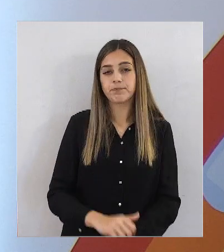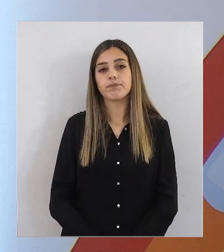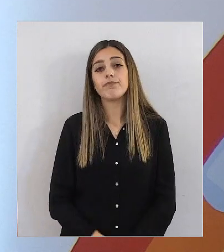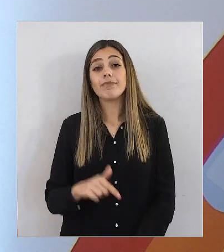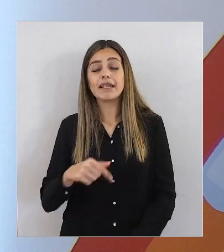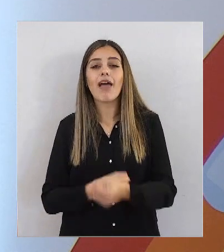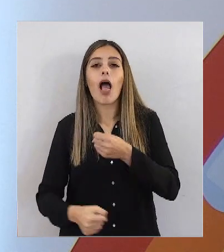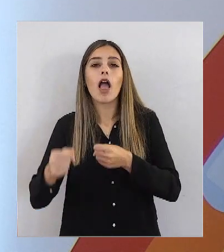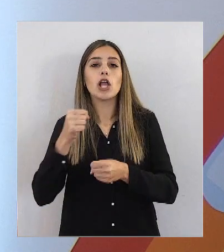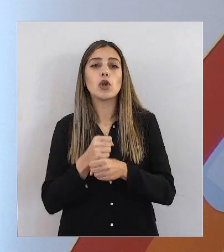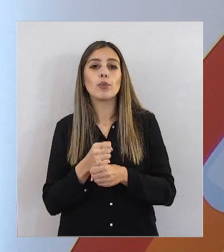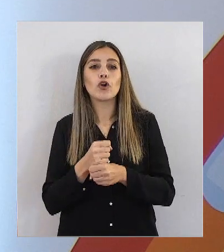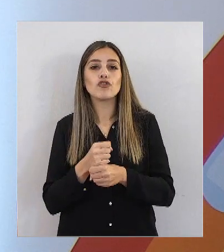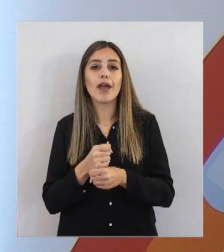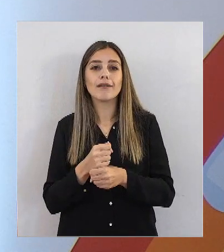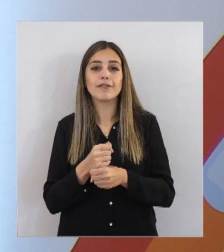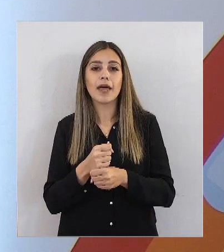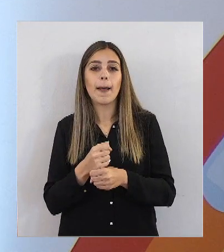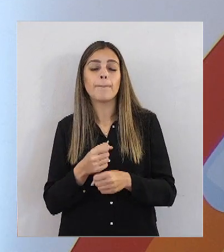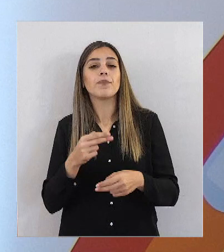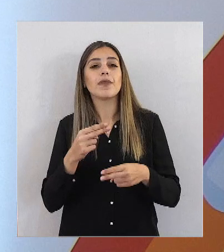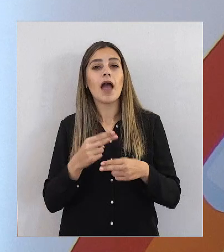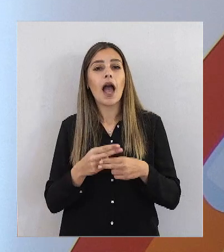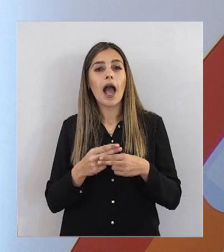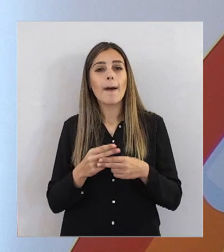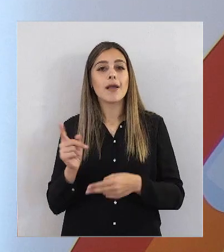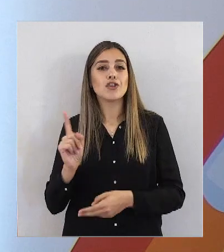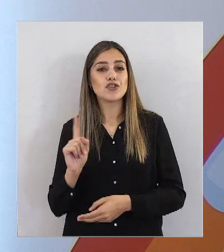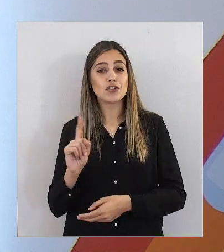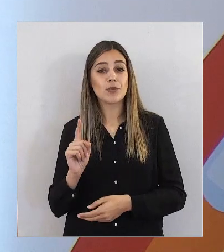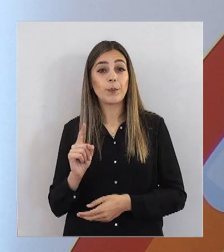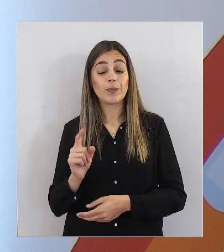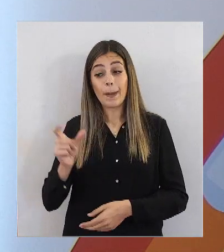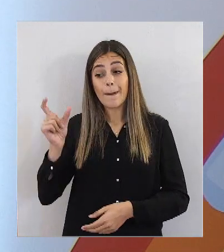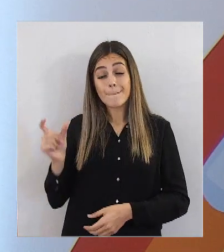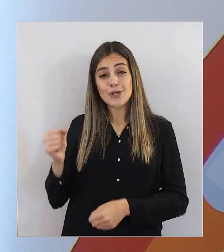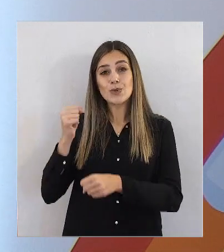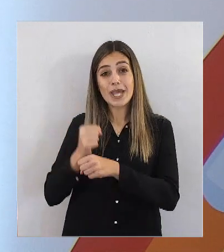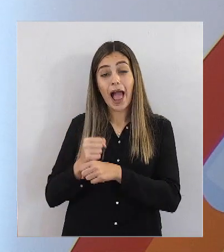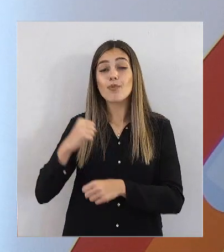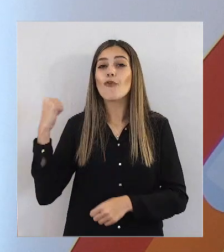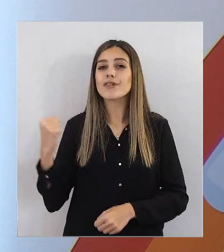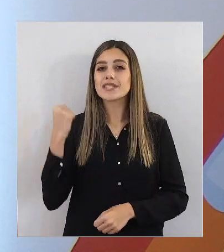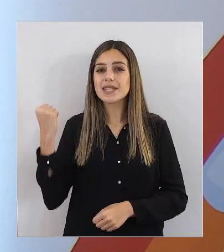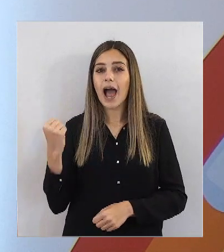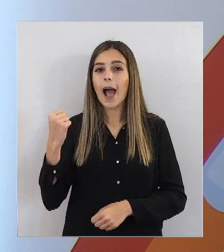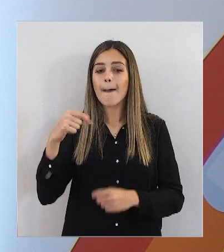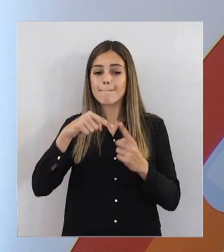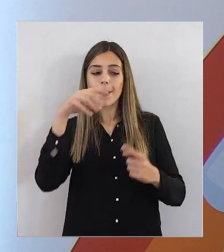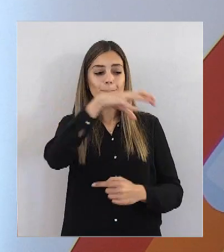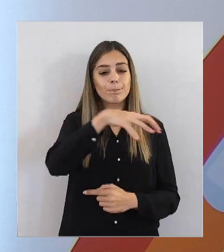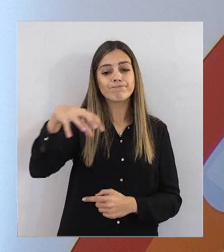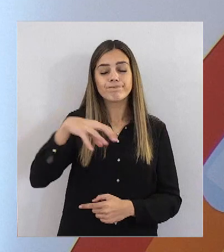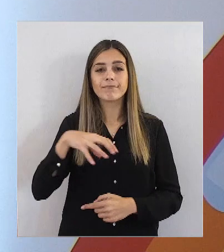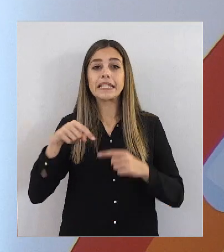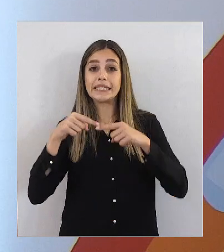also created a snowball effect with more professionals from different settings coming forward asking